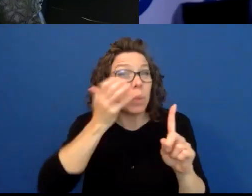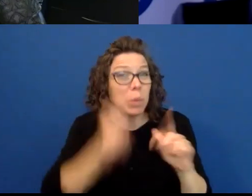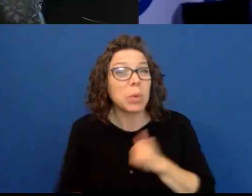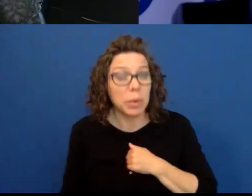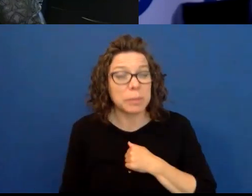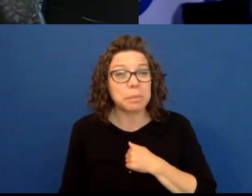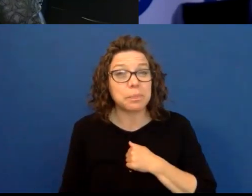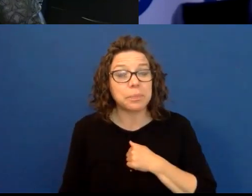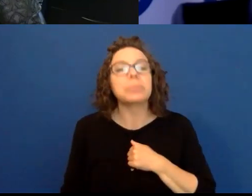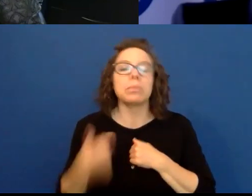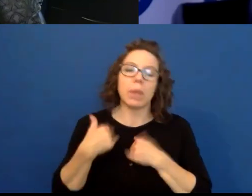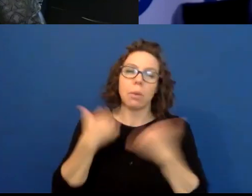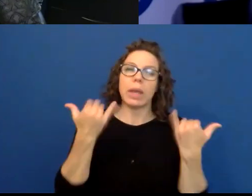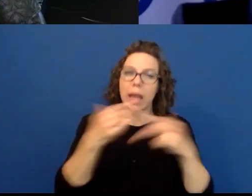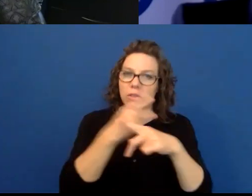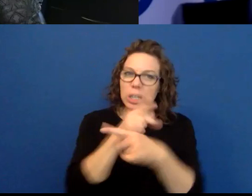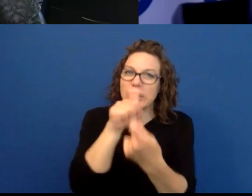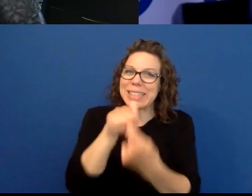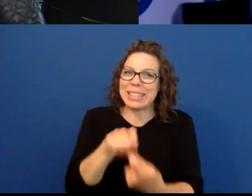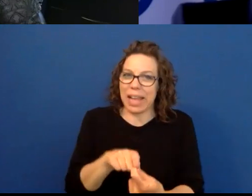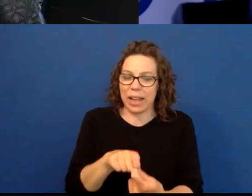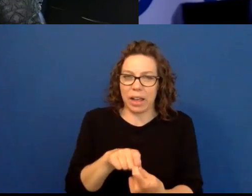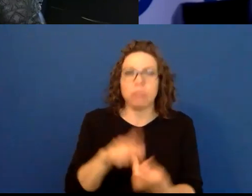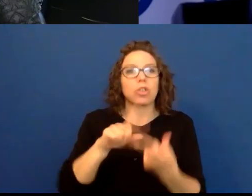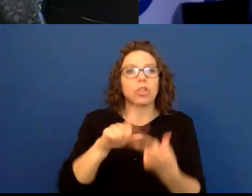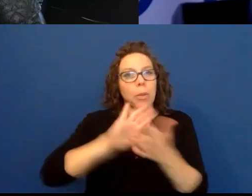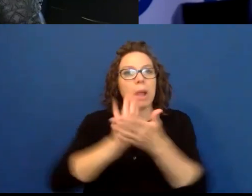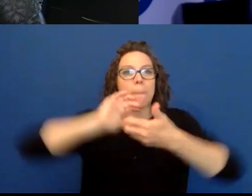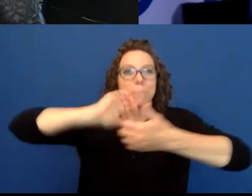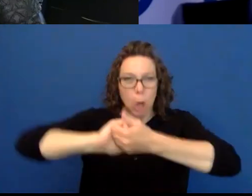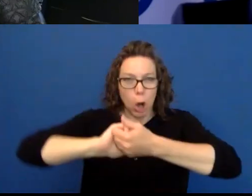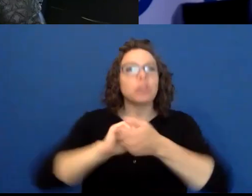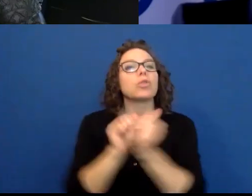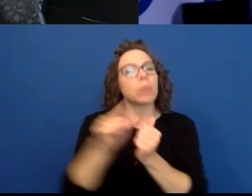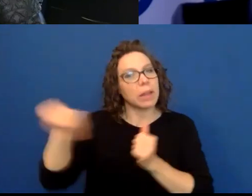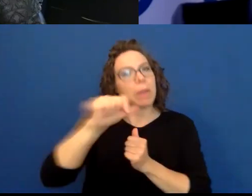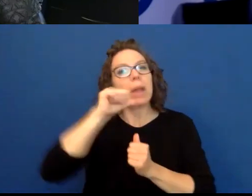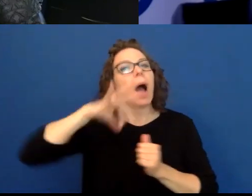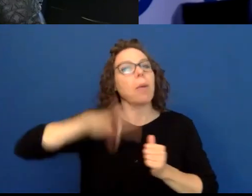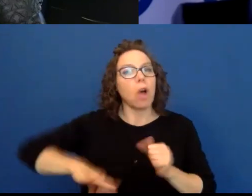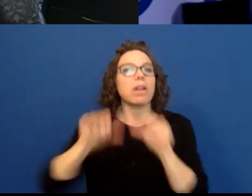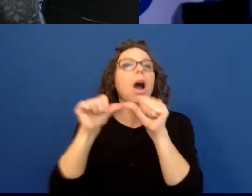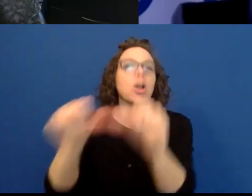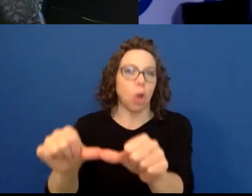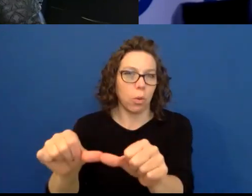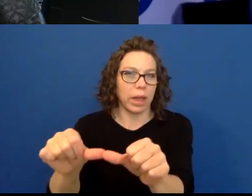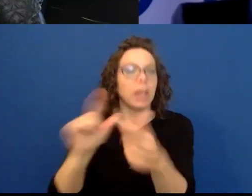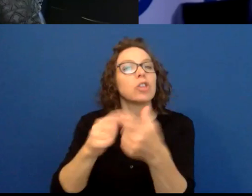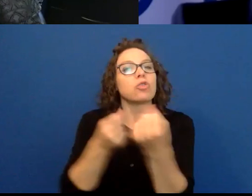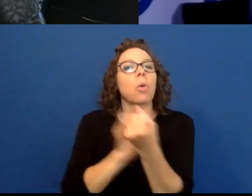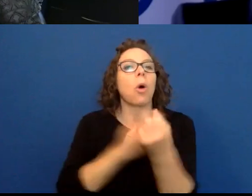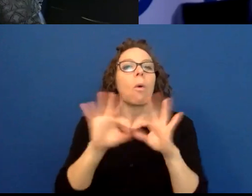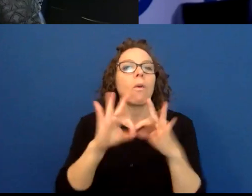We're working out the details to be a permanent partner with these nonprofit organizations. And our families need the help, and we're grateful for